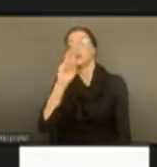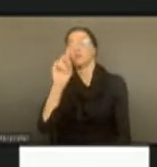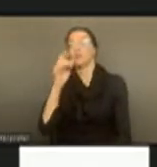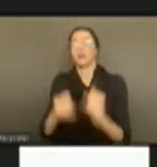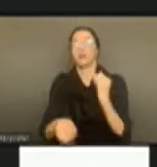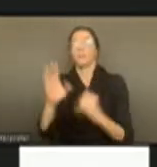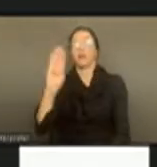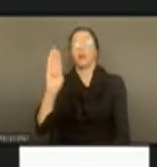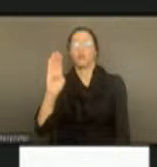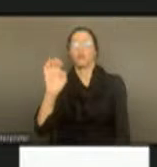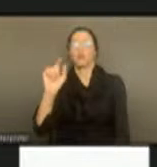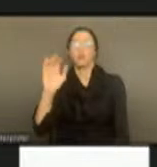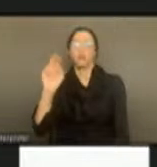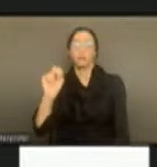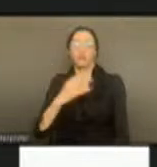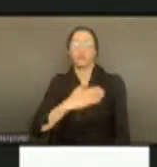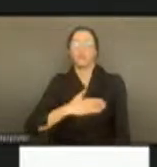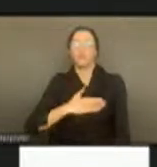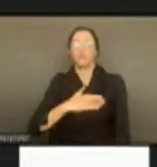name and address for the record.